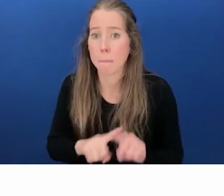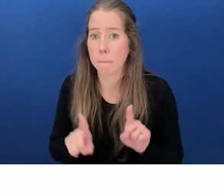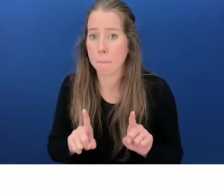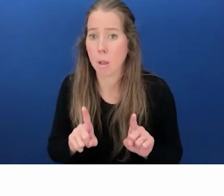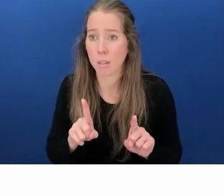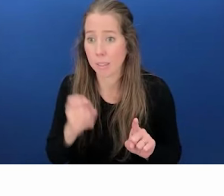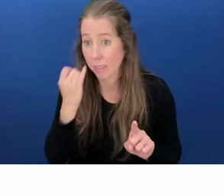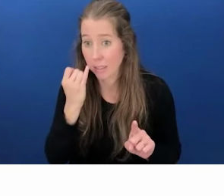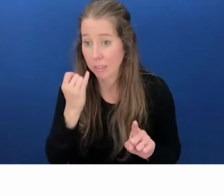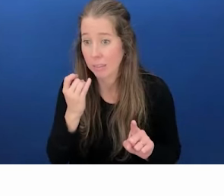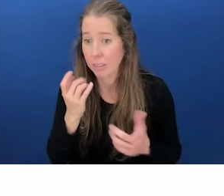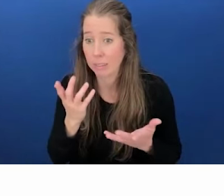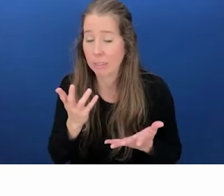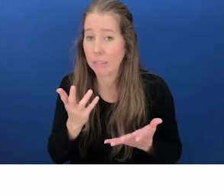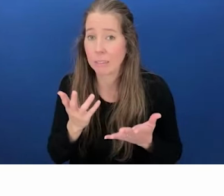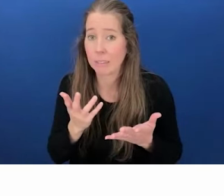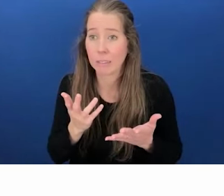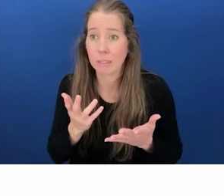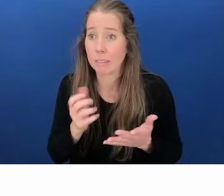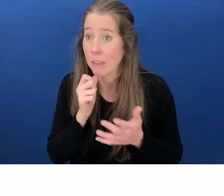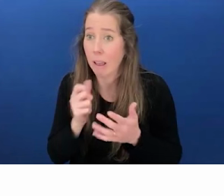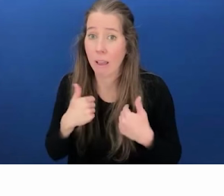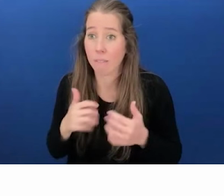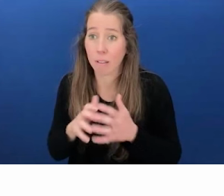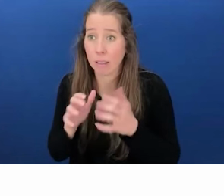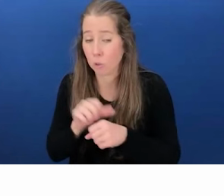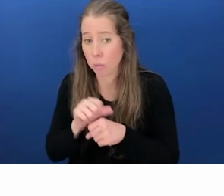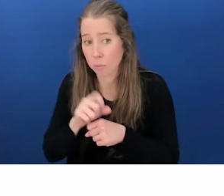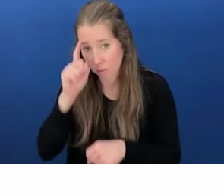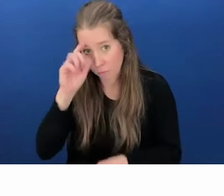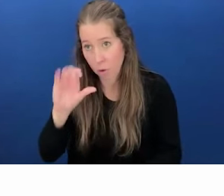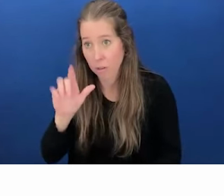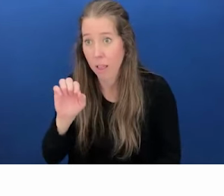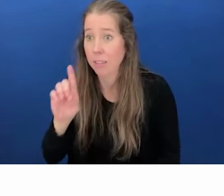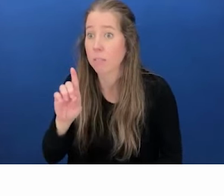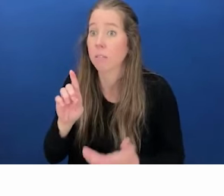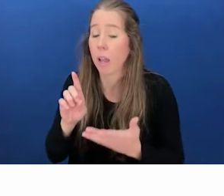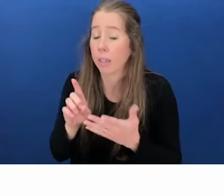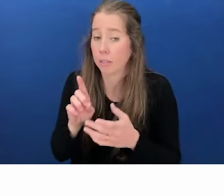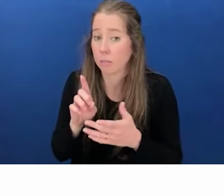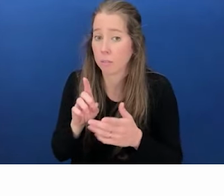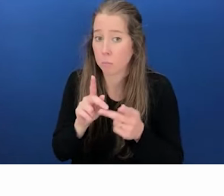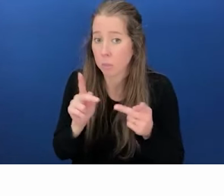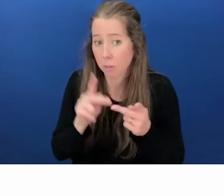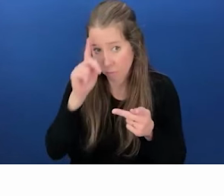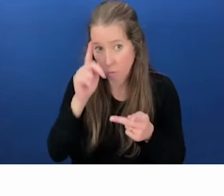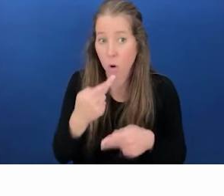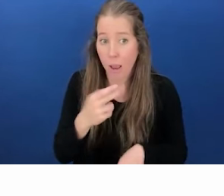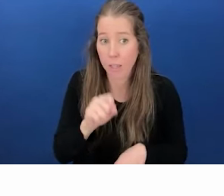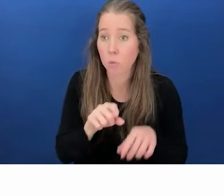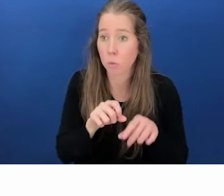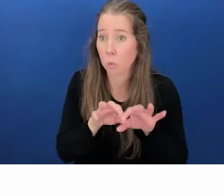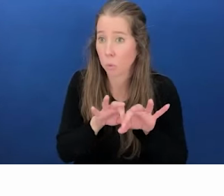little jobs for classified positions where you just need a high school diploma. Even our custodians, they have to